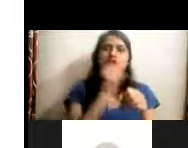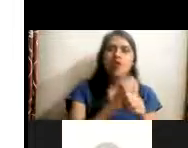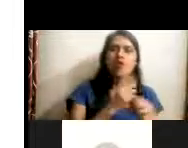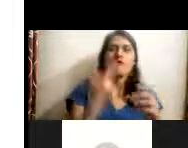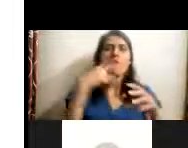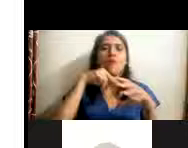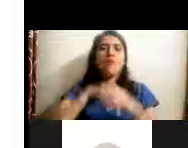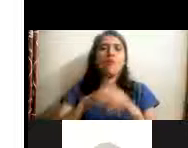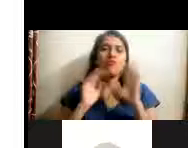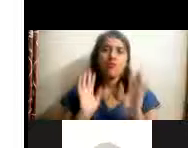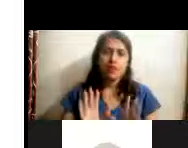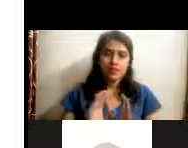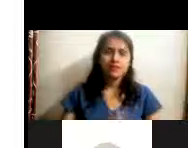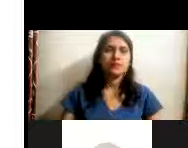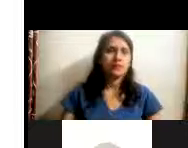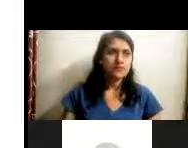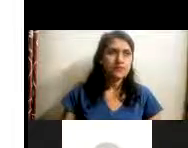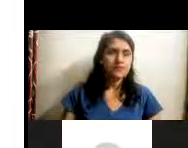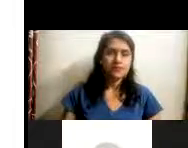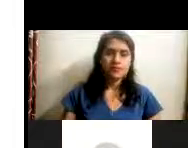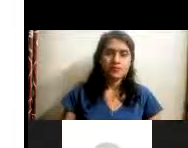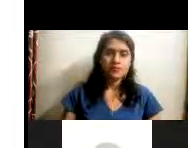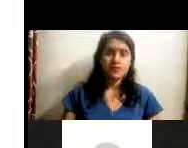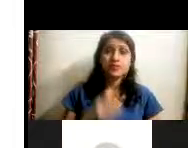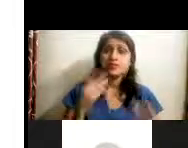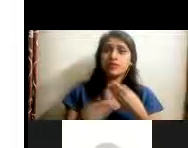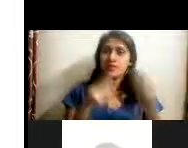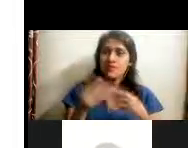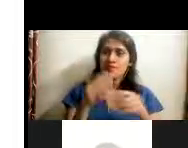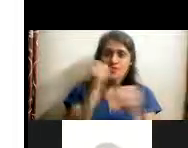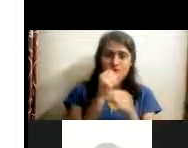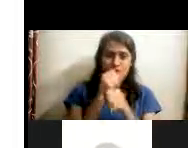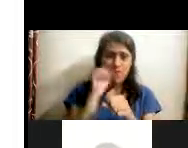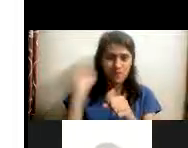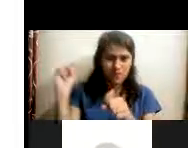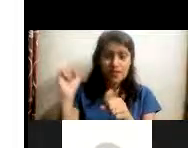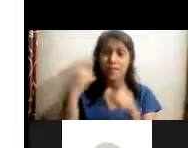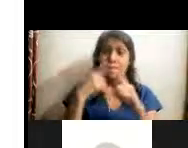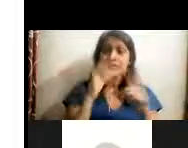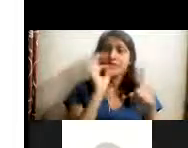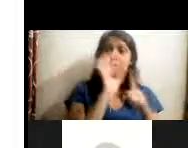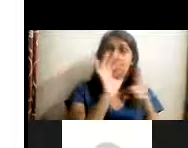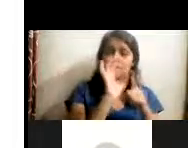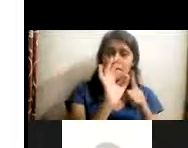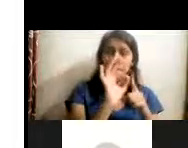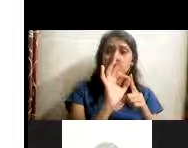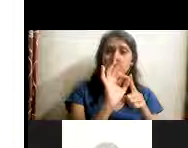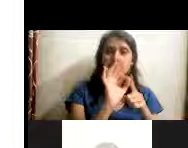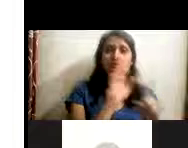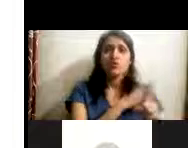the healthcare system is being provided by the public, that is the government, as well as the private